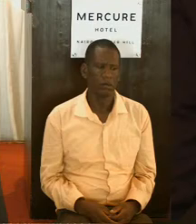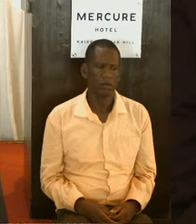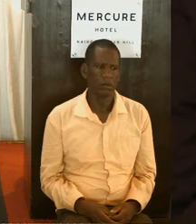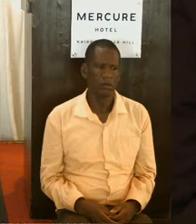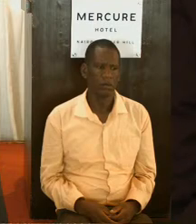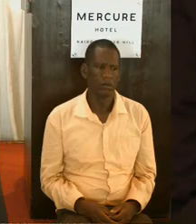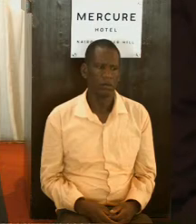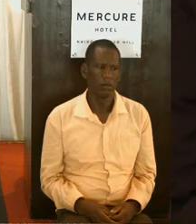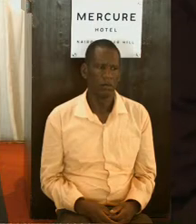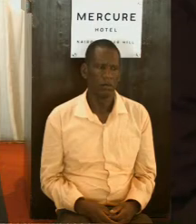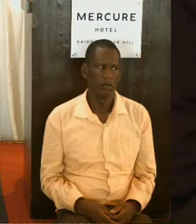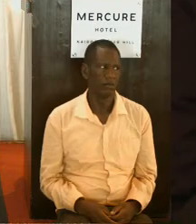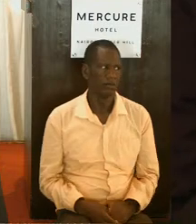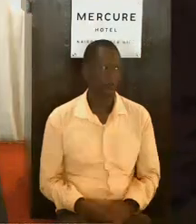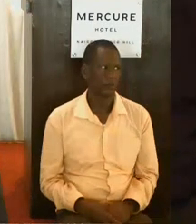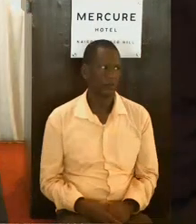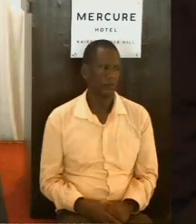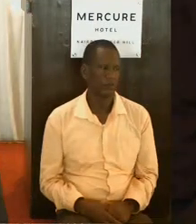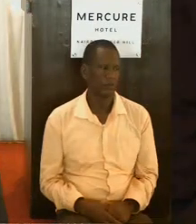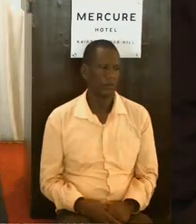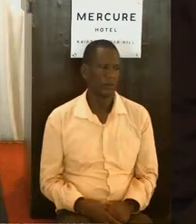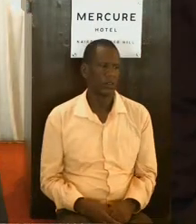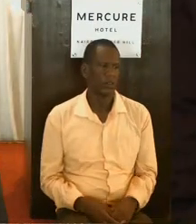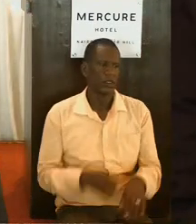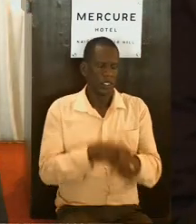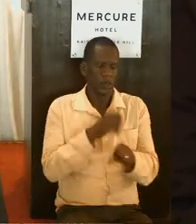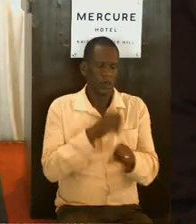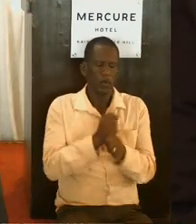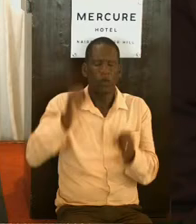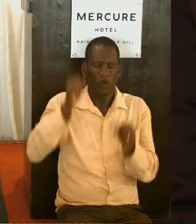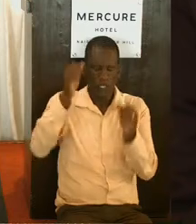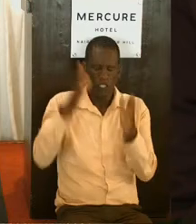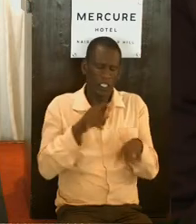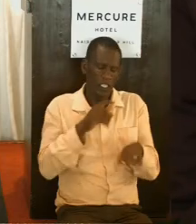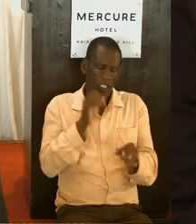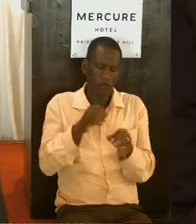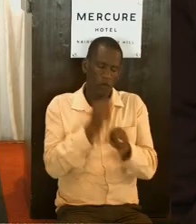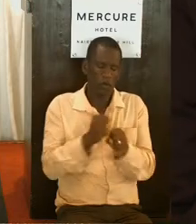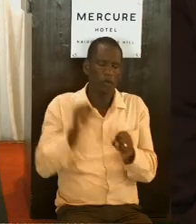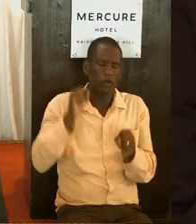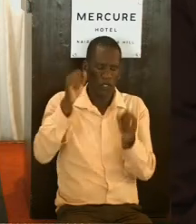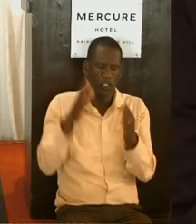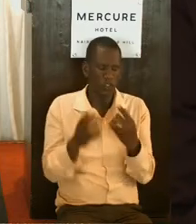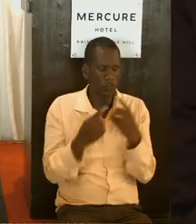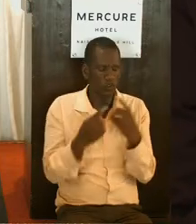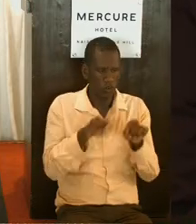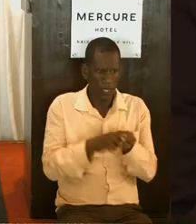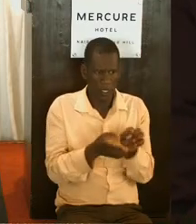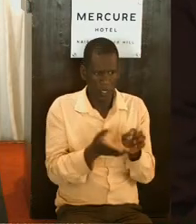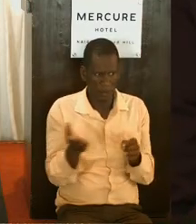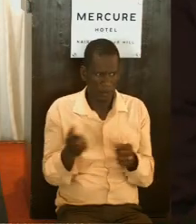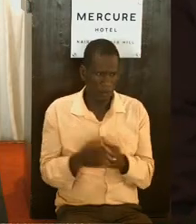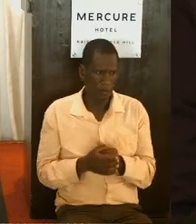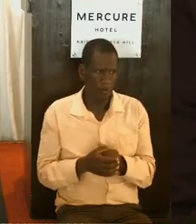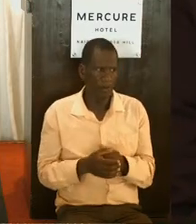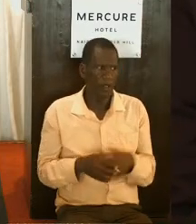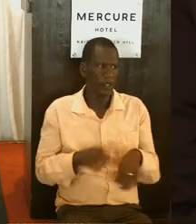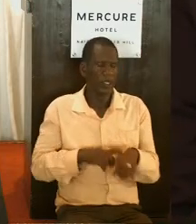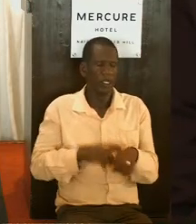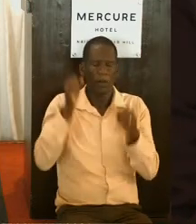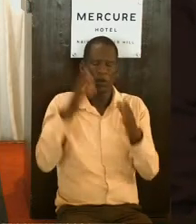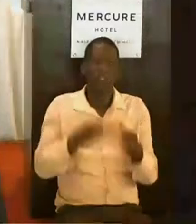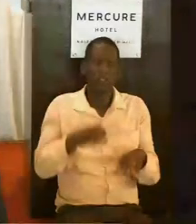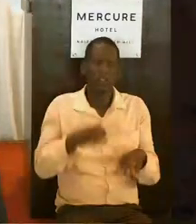uh when you work with politicians you talk like them when a position